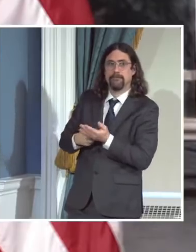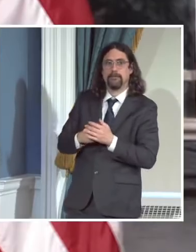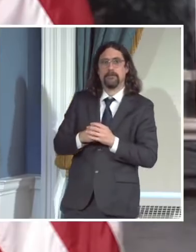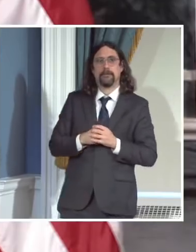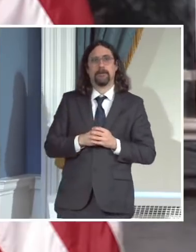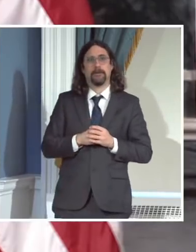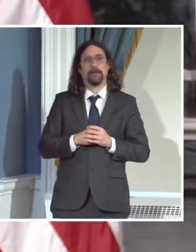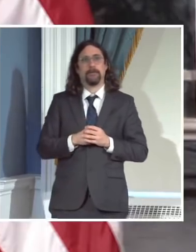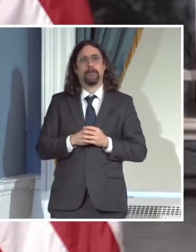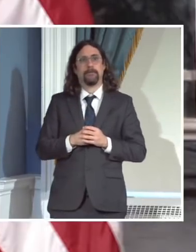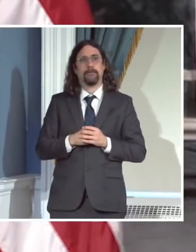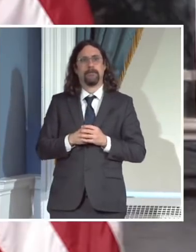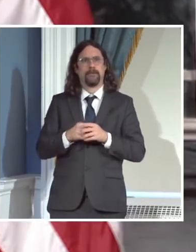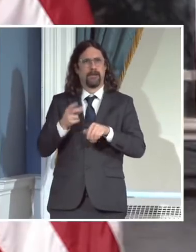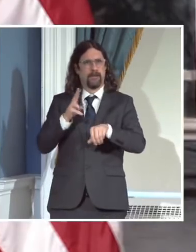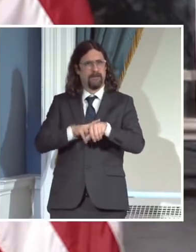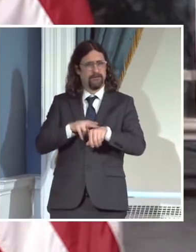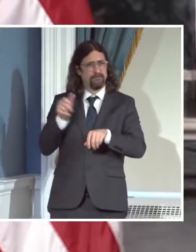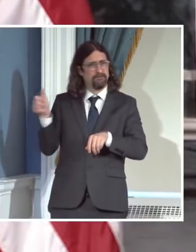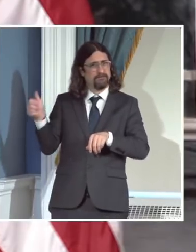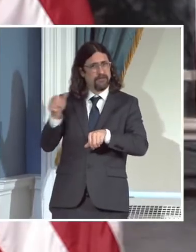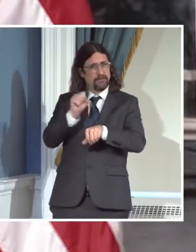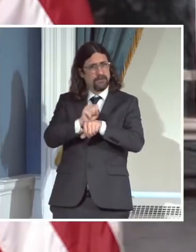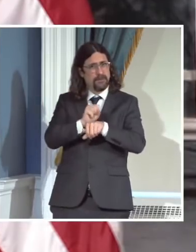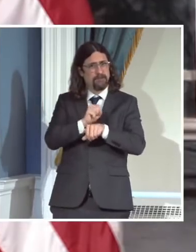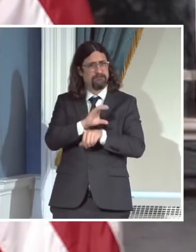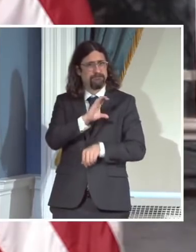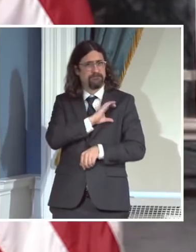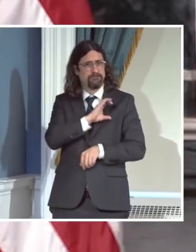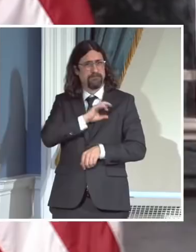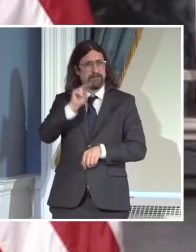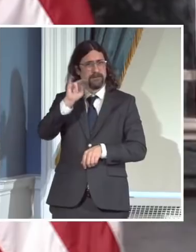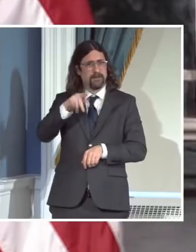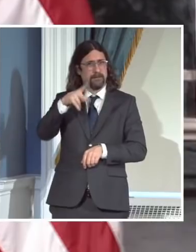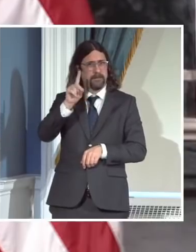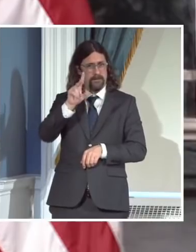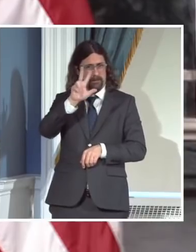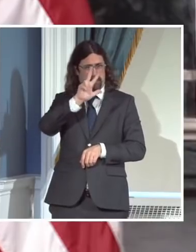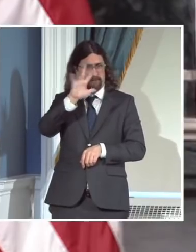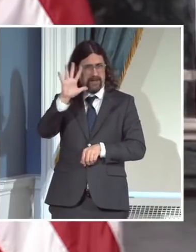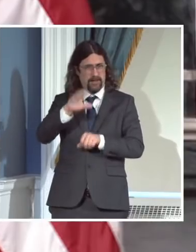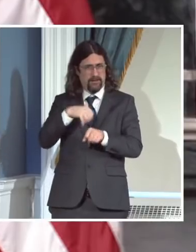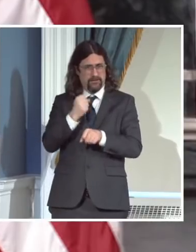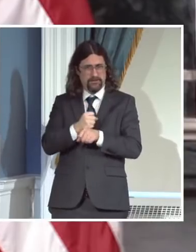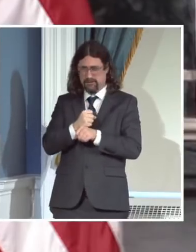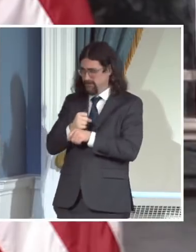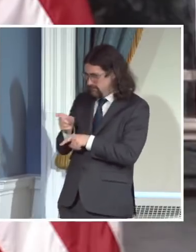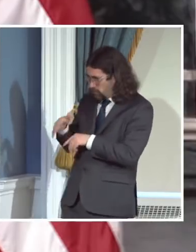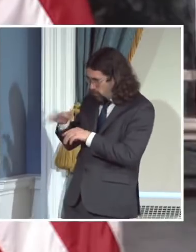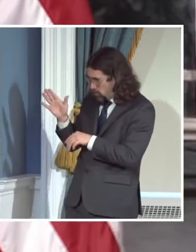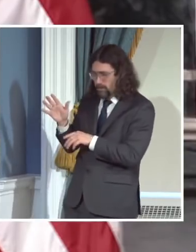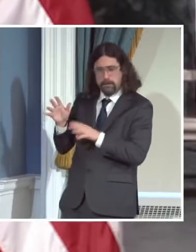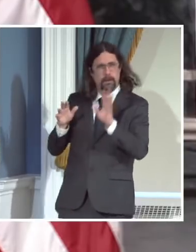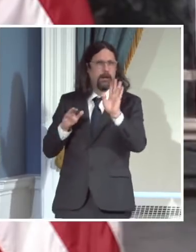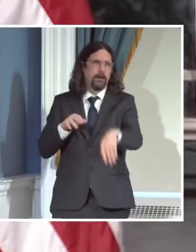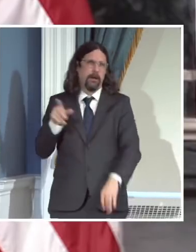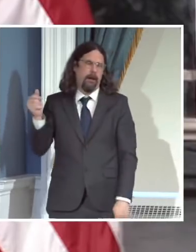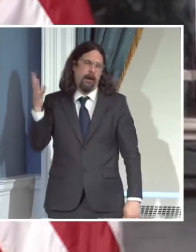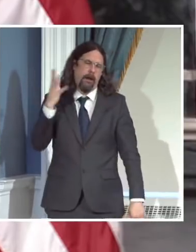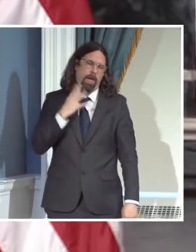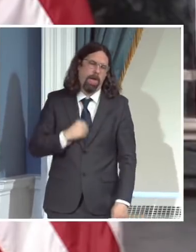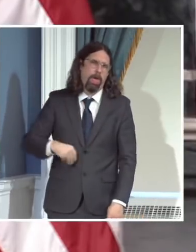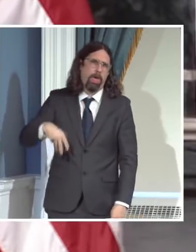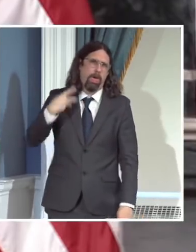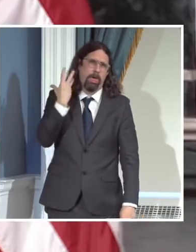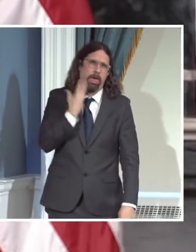police force. He's been in every hospital. He's been in every neighborhood. He knows the people of this city so deeply. He cares so